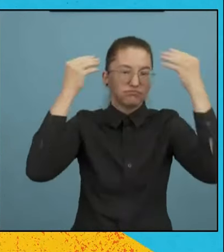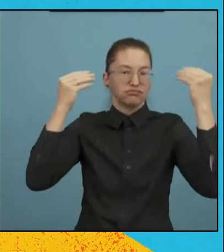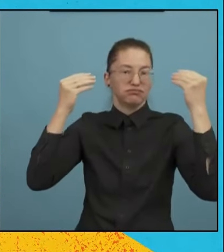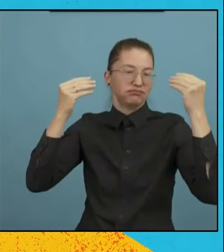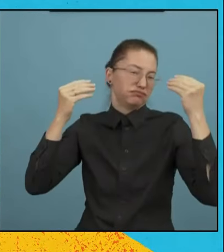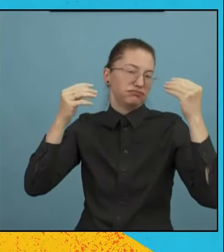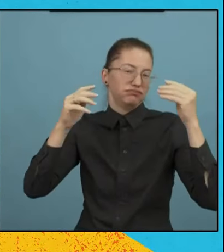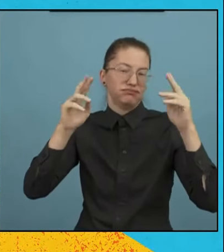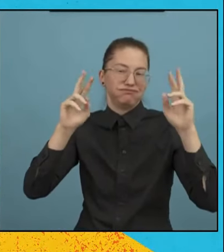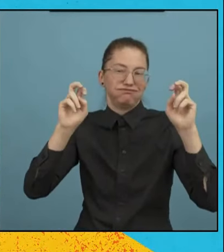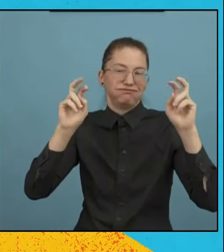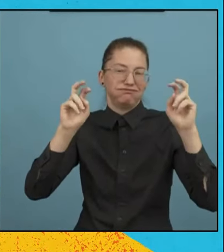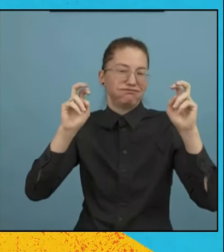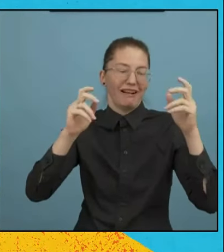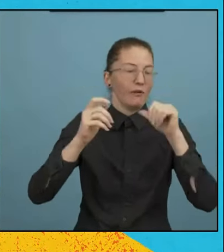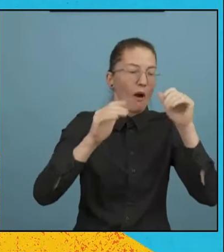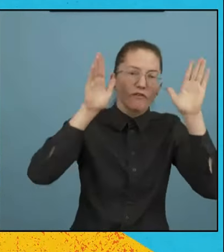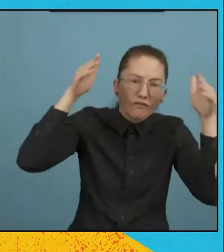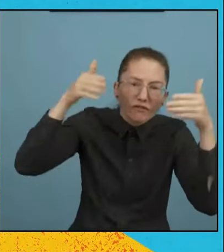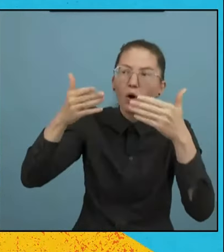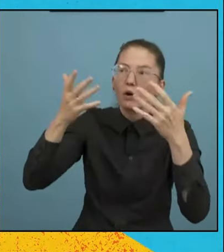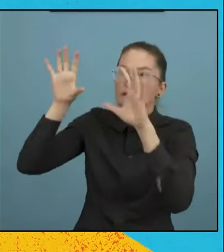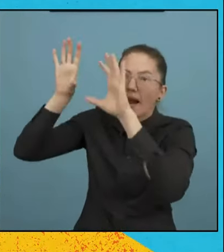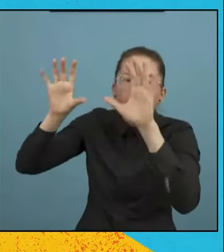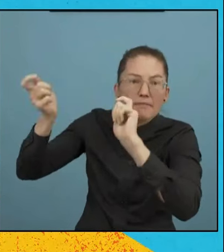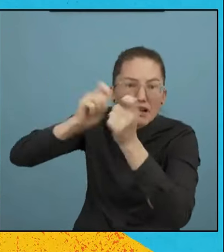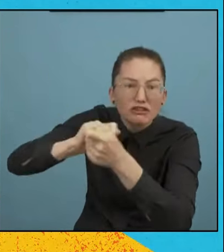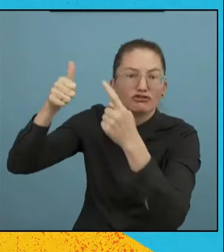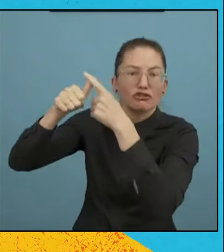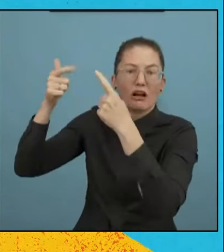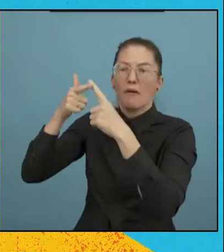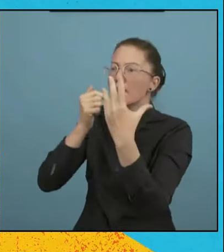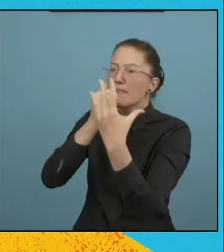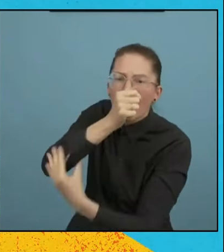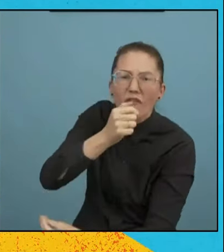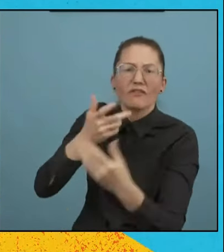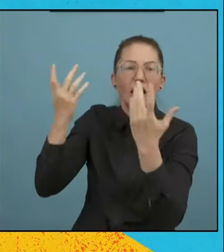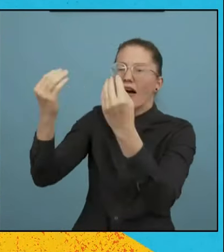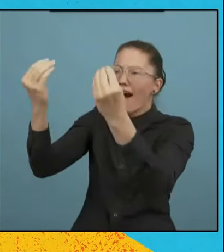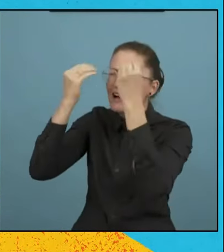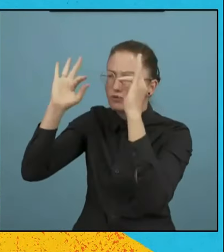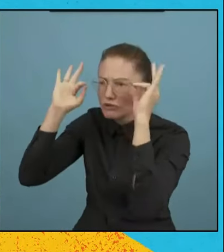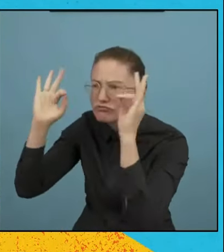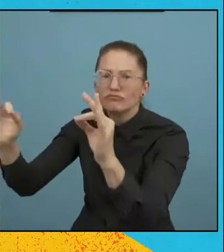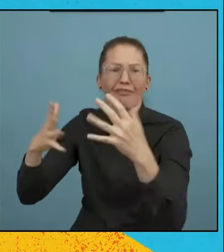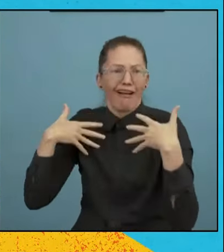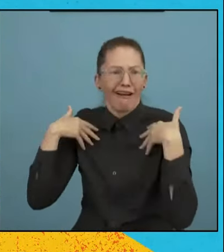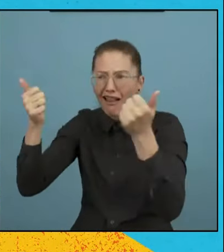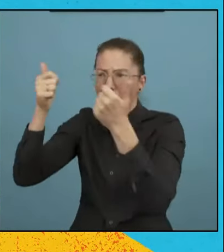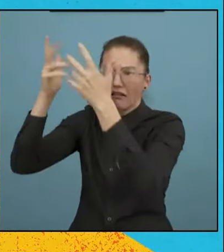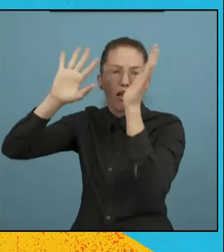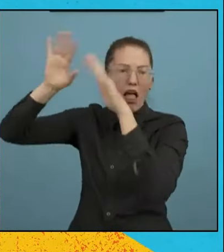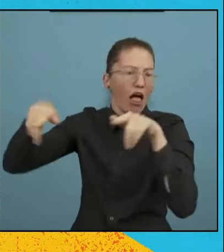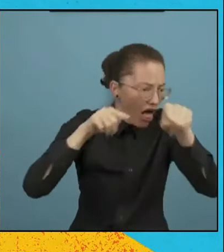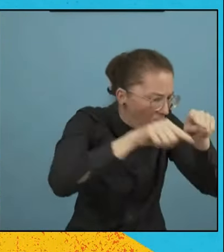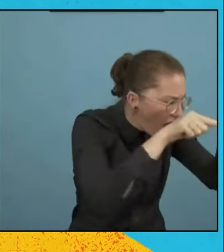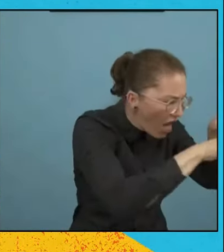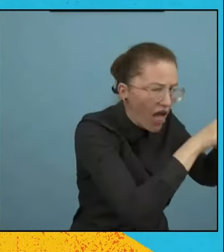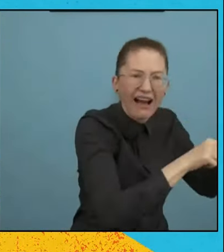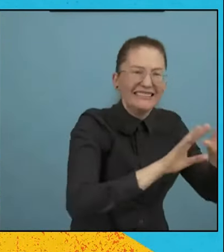called the Sustainable Development Goals. We need to implement those goals. The blueprint exists. It's implementation that's the key. And we're distracted right now, are we